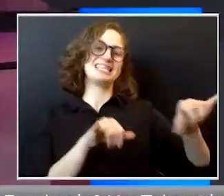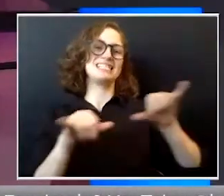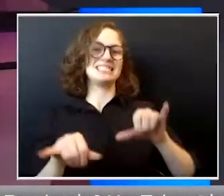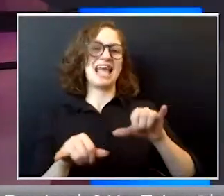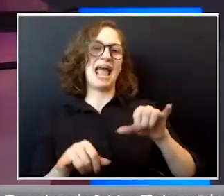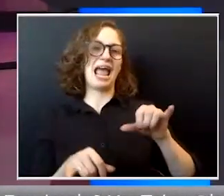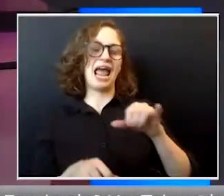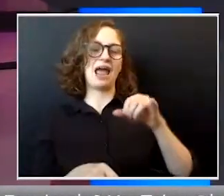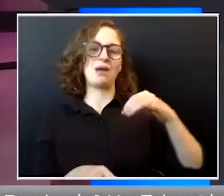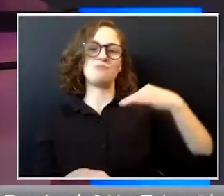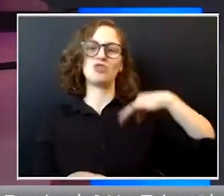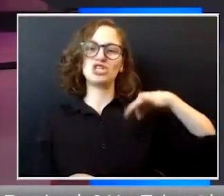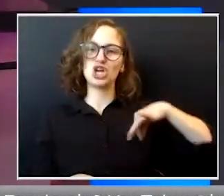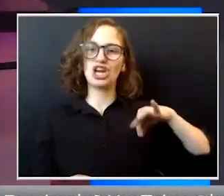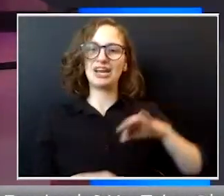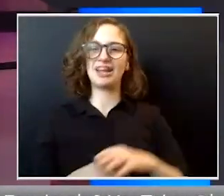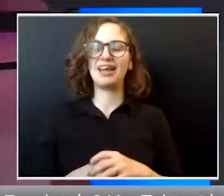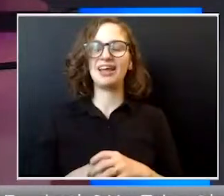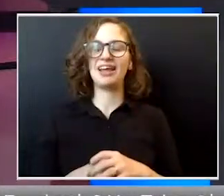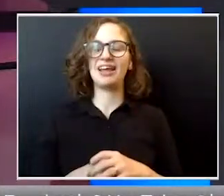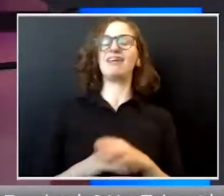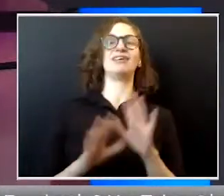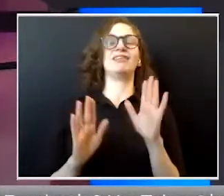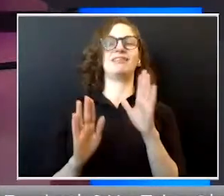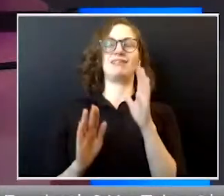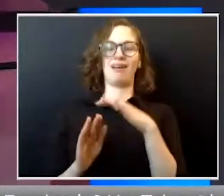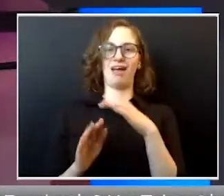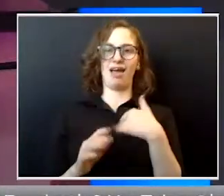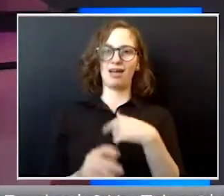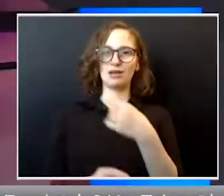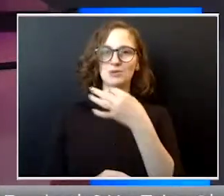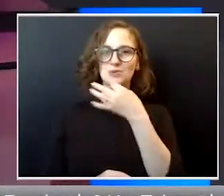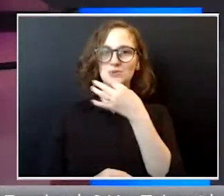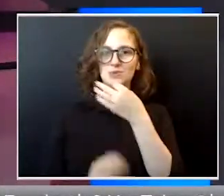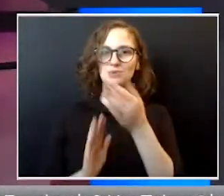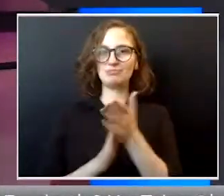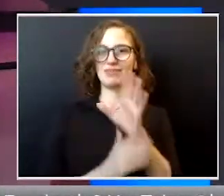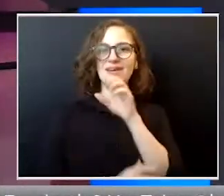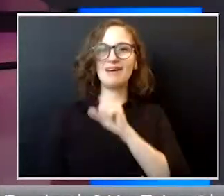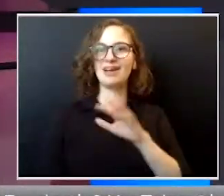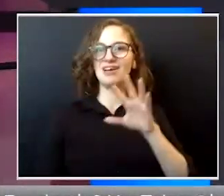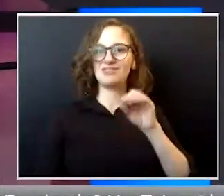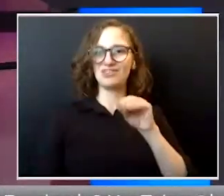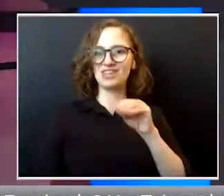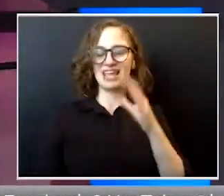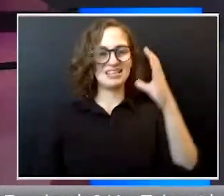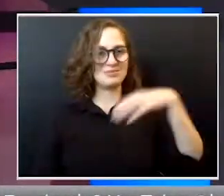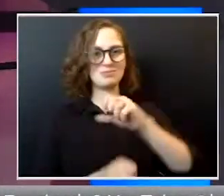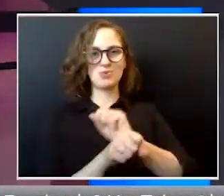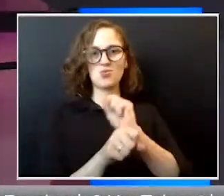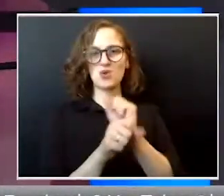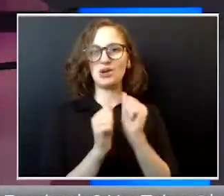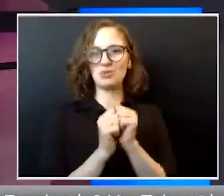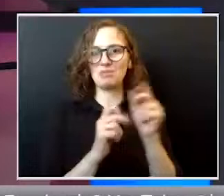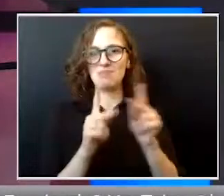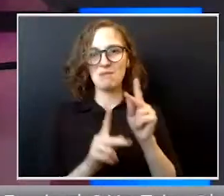isn't it weird now? I'm about to turn 50. It's weird to be working with people that are half my age. When I turn 50, that'll be weird.